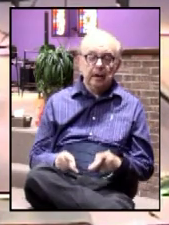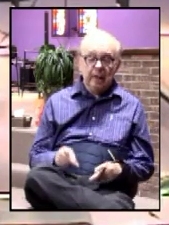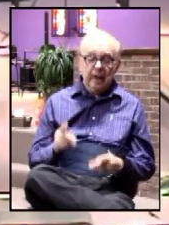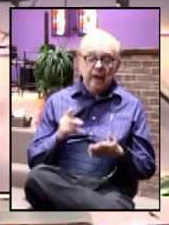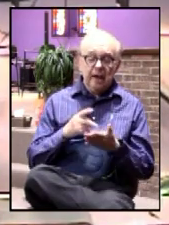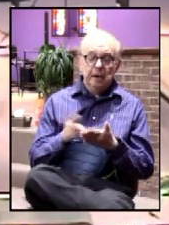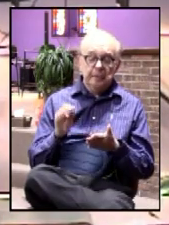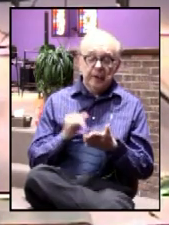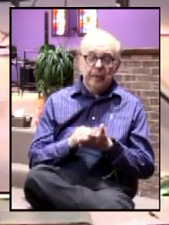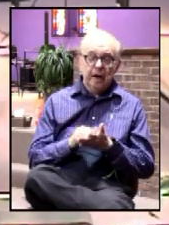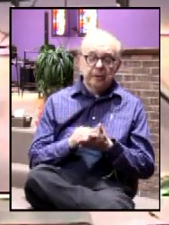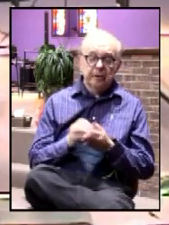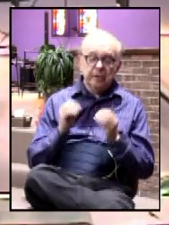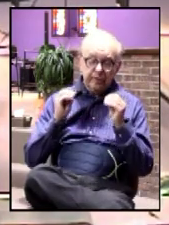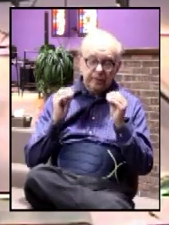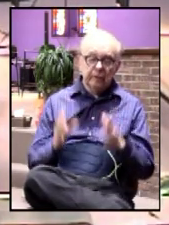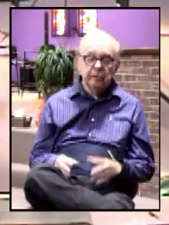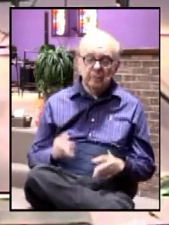Somebody's got to pay that professor.